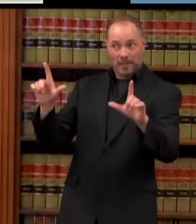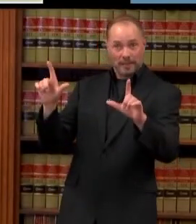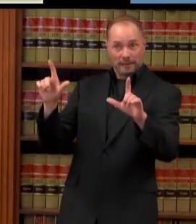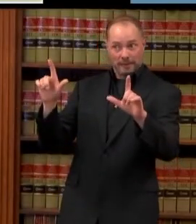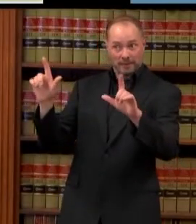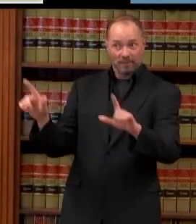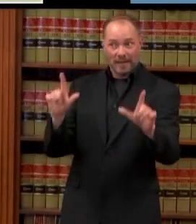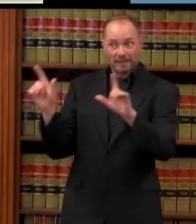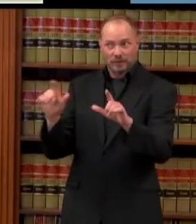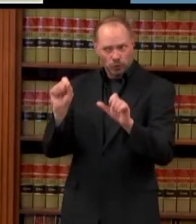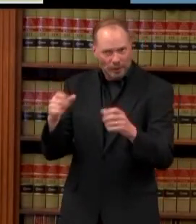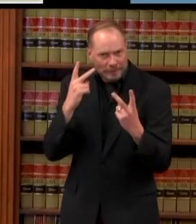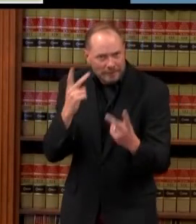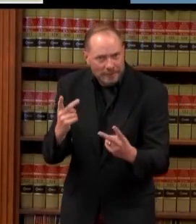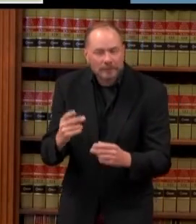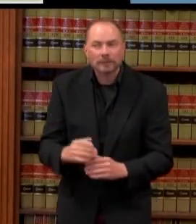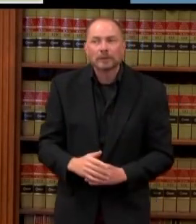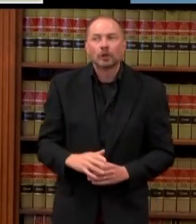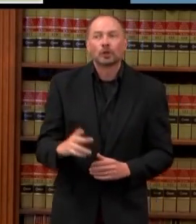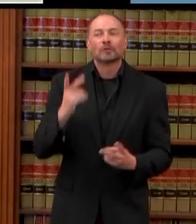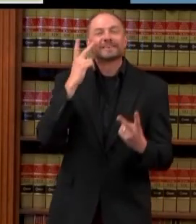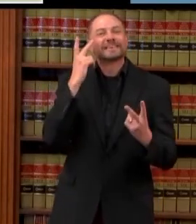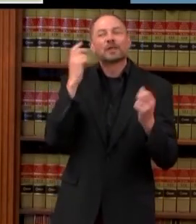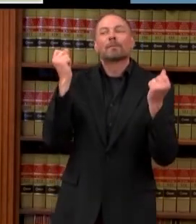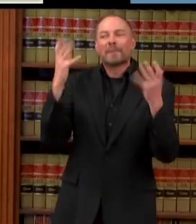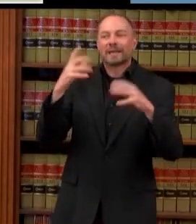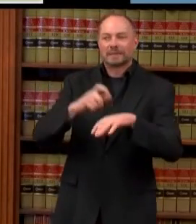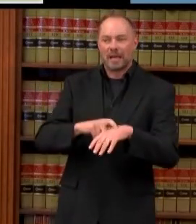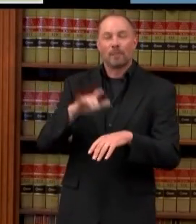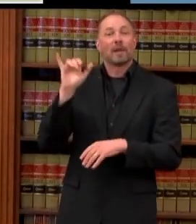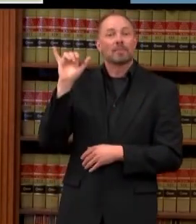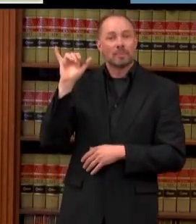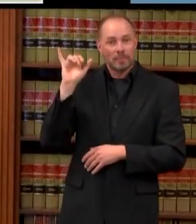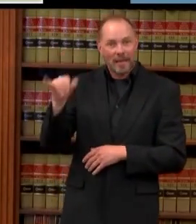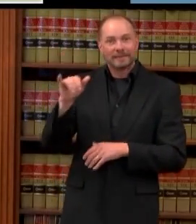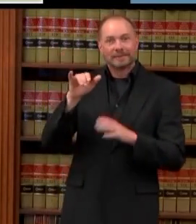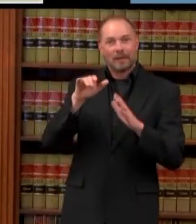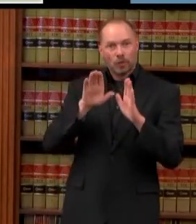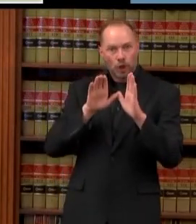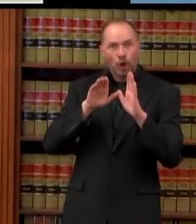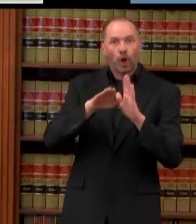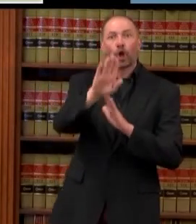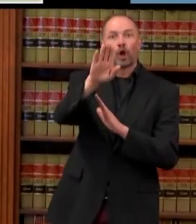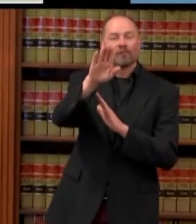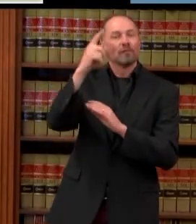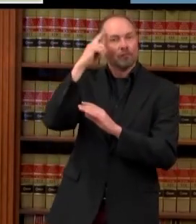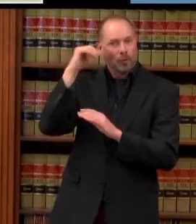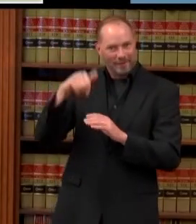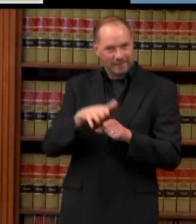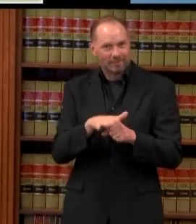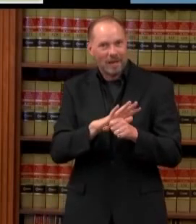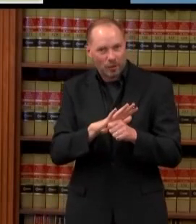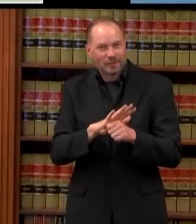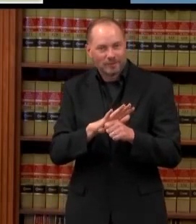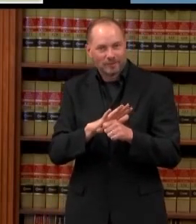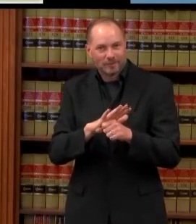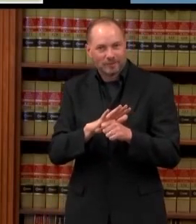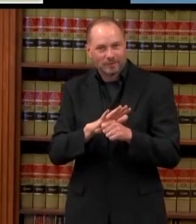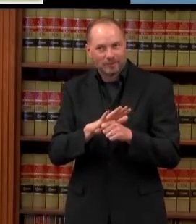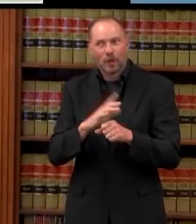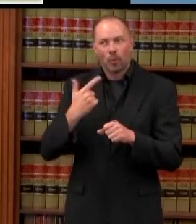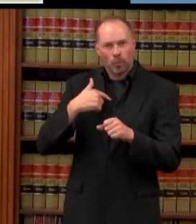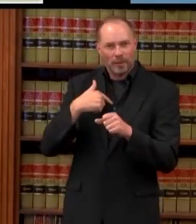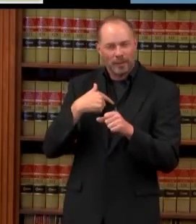this, but you've seen this many times. This is the epidemiological curve for this virus. We've tracked